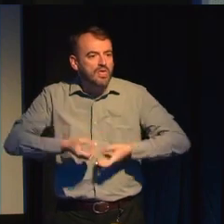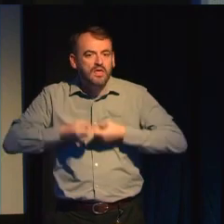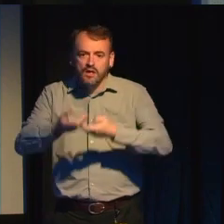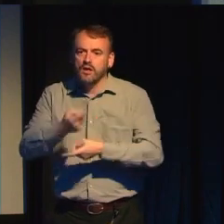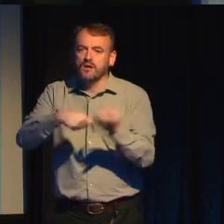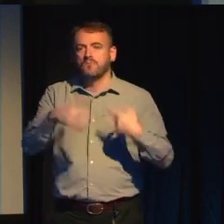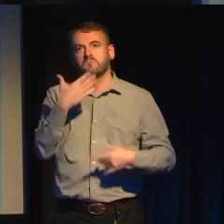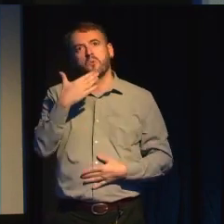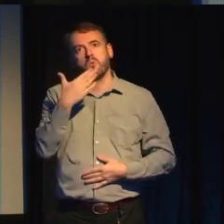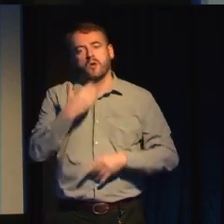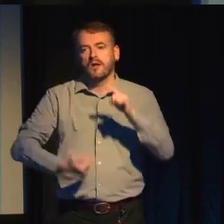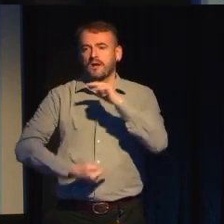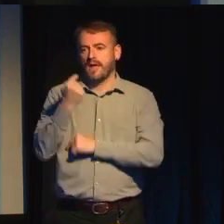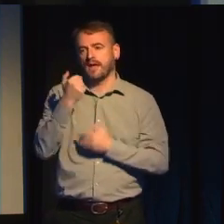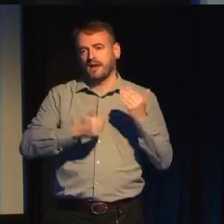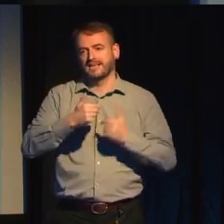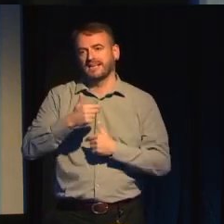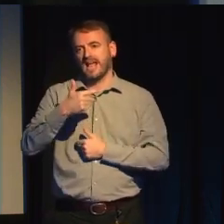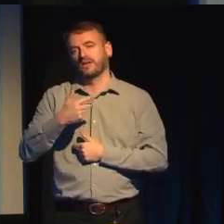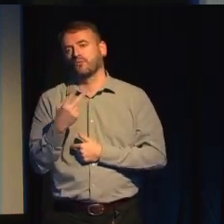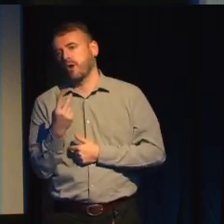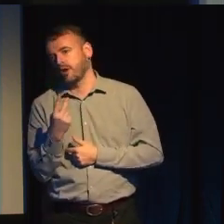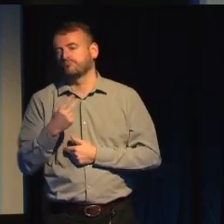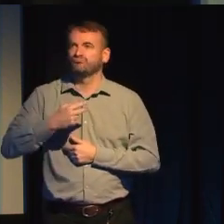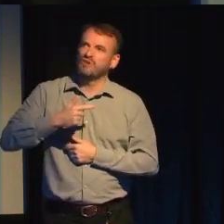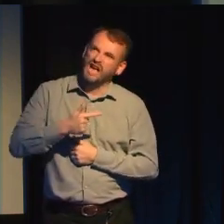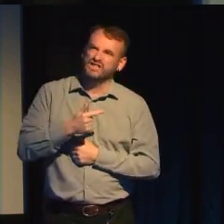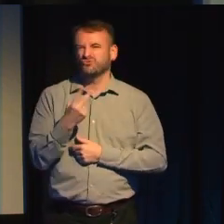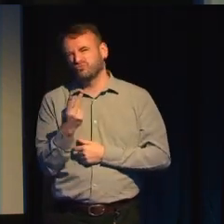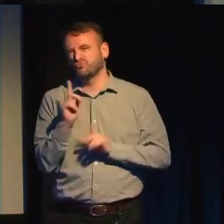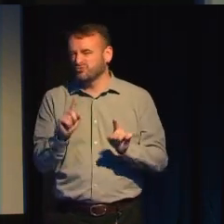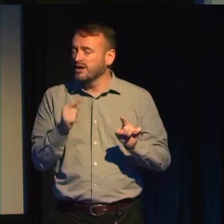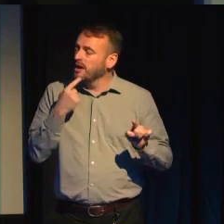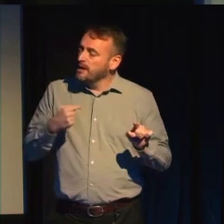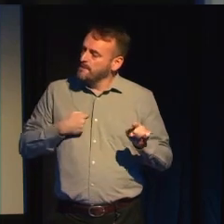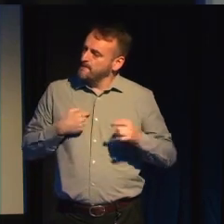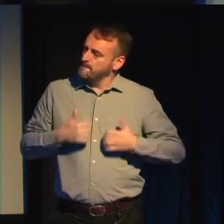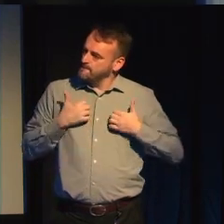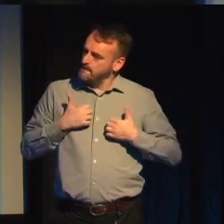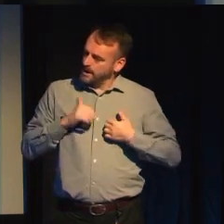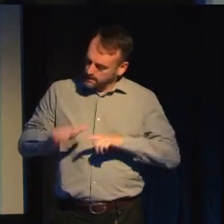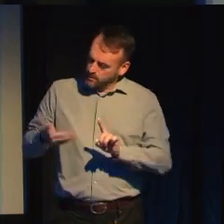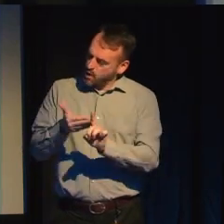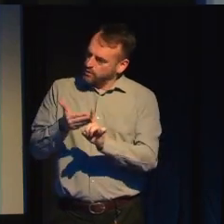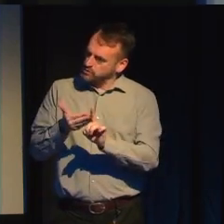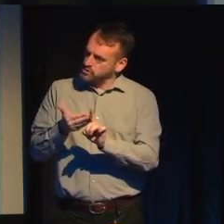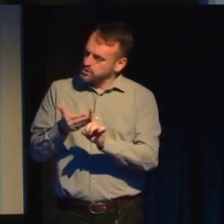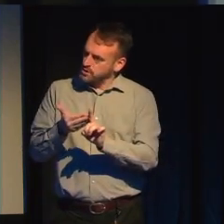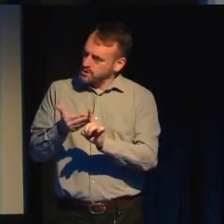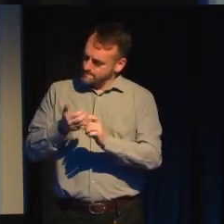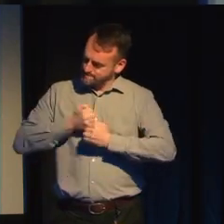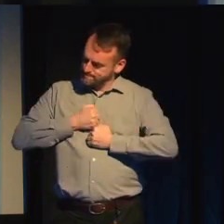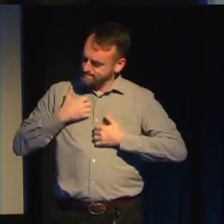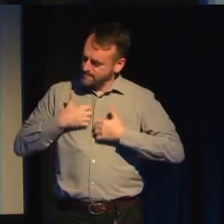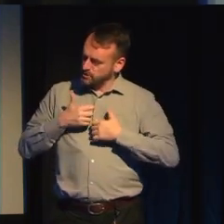1981, 1982. But what I'm going to talk about is my approach to adventures now, and specifically what